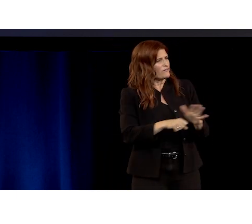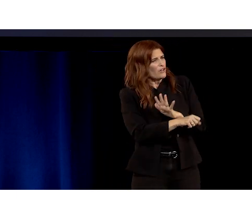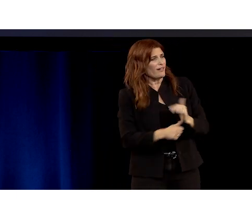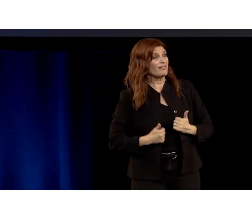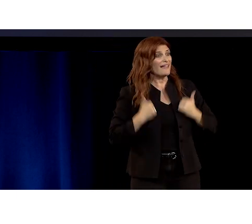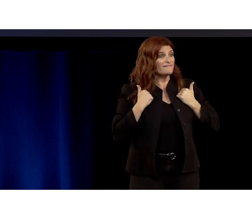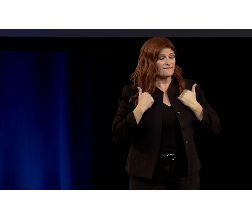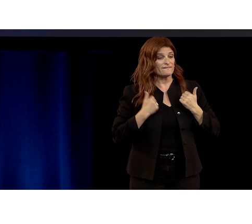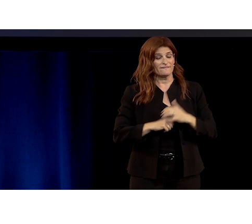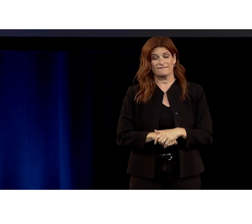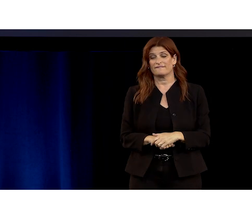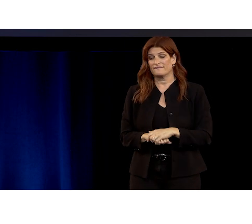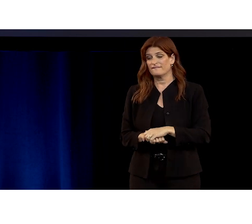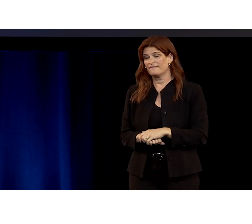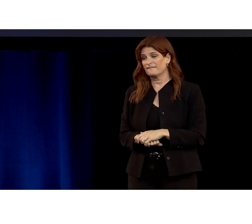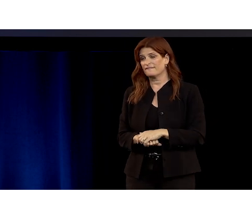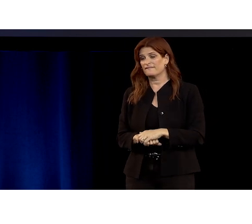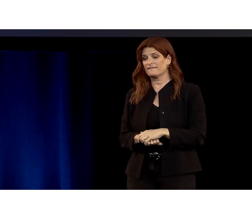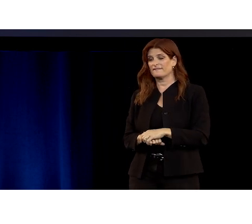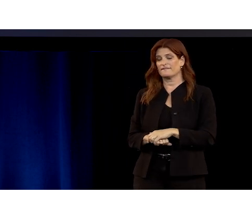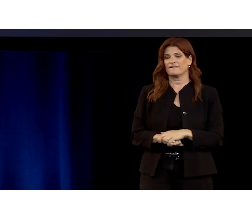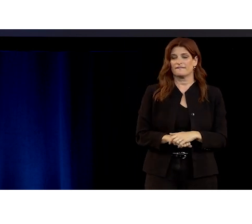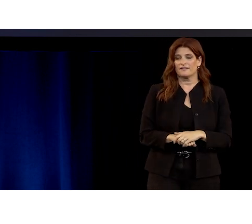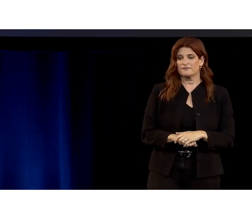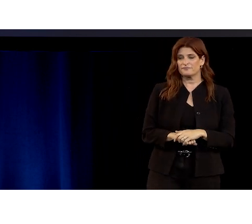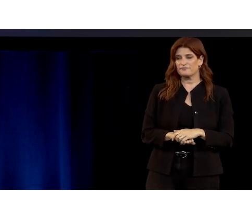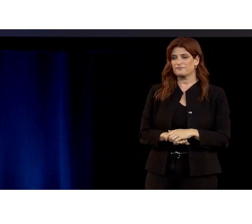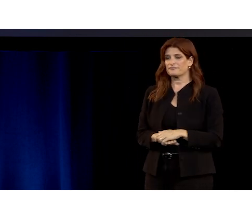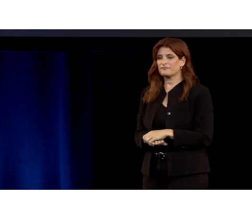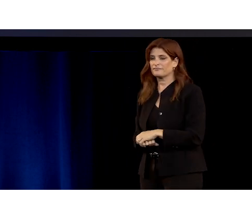disabilities must be fixed for a person to live a full life.